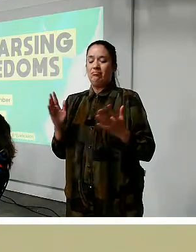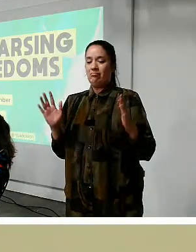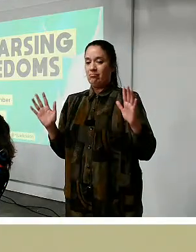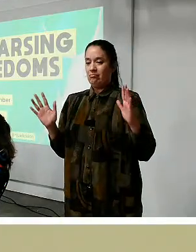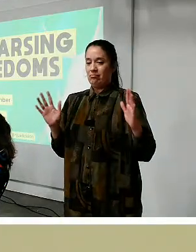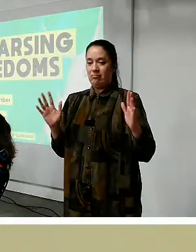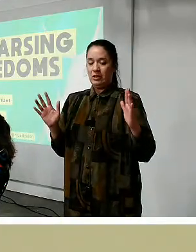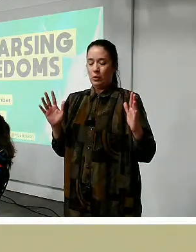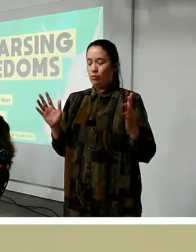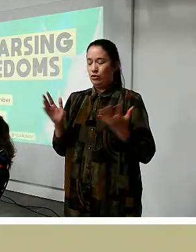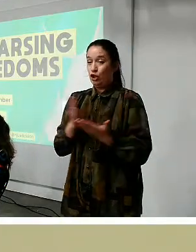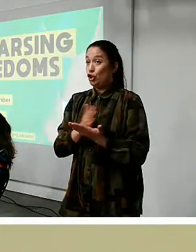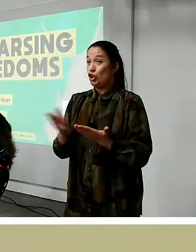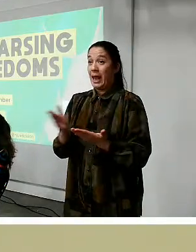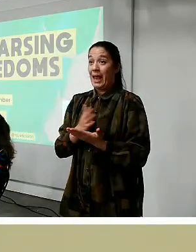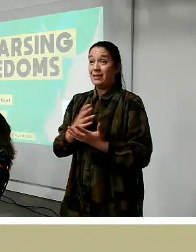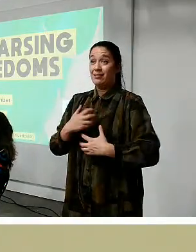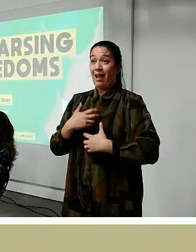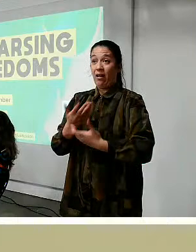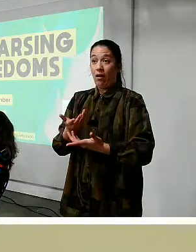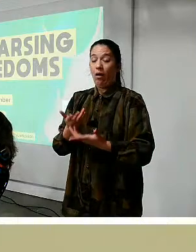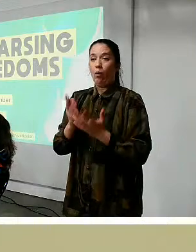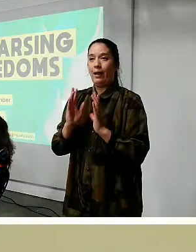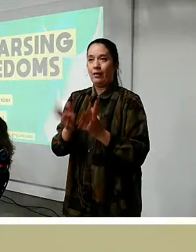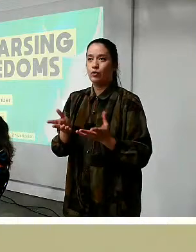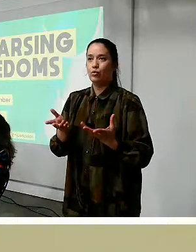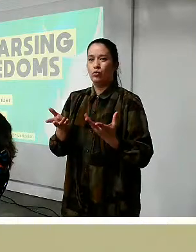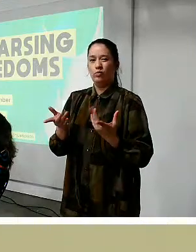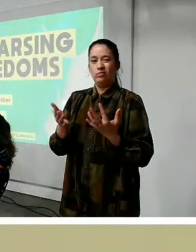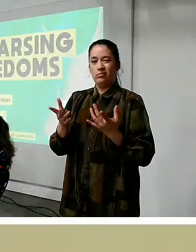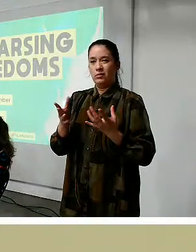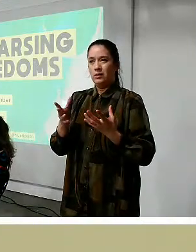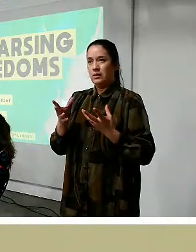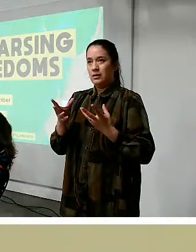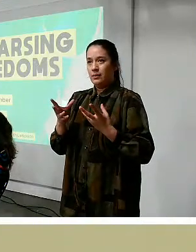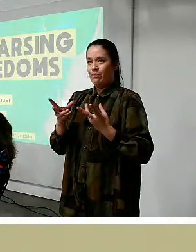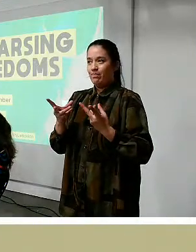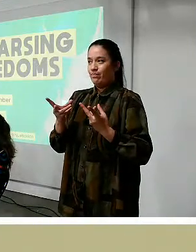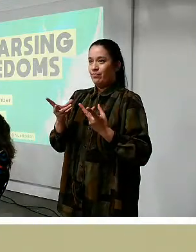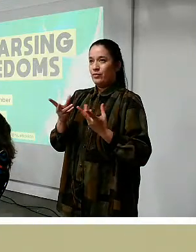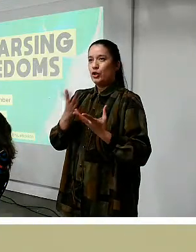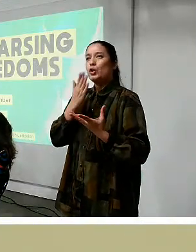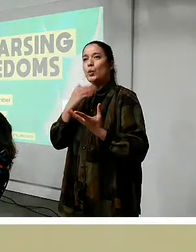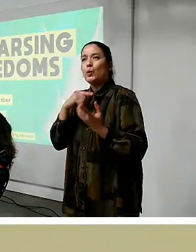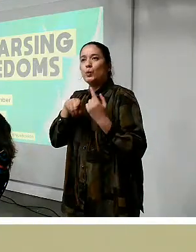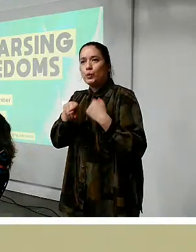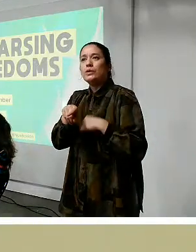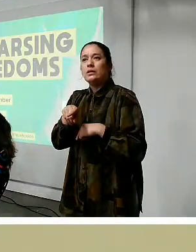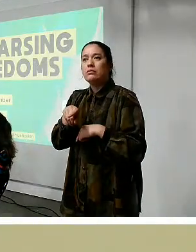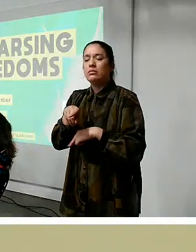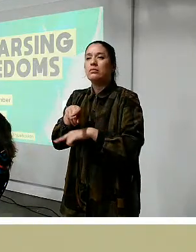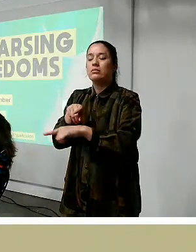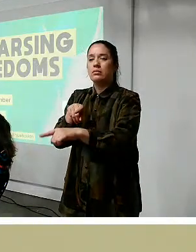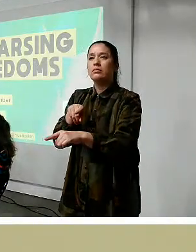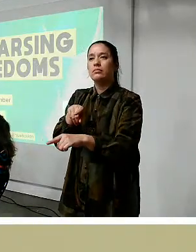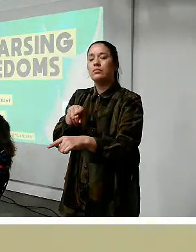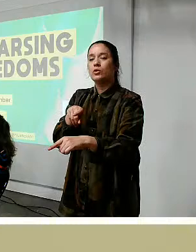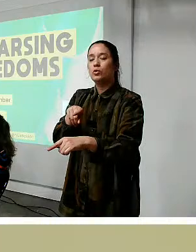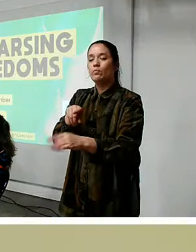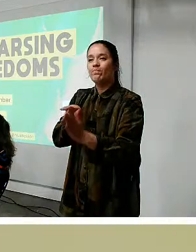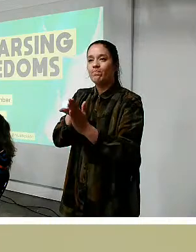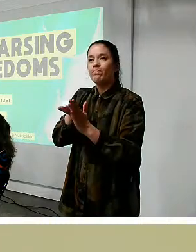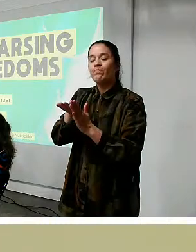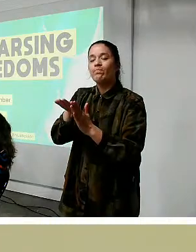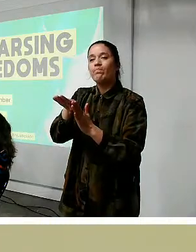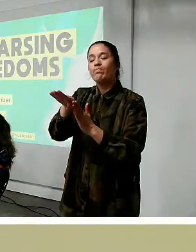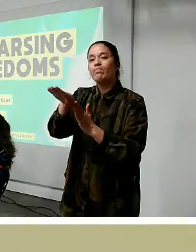shared anger when we think about the way the state behaves. And sometimes they listen and sometimes they don't,